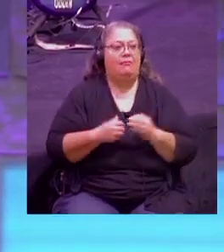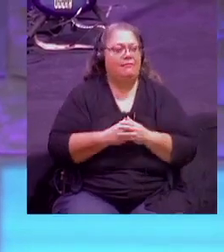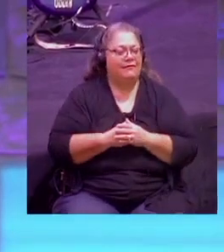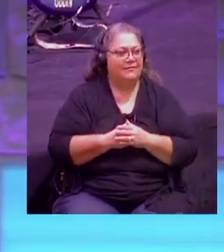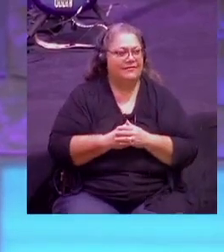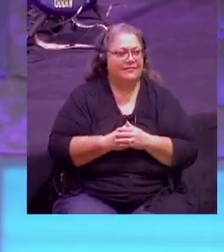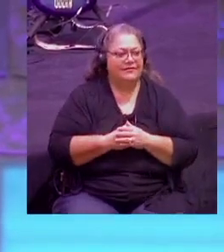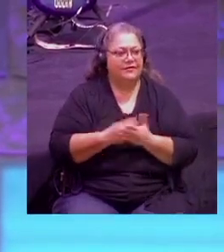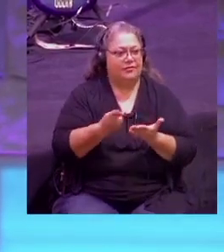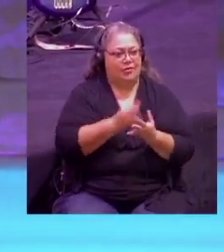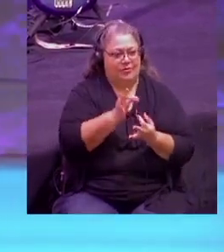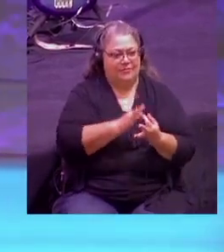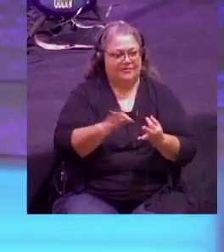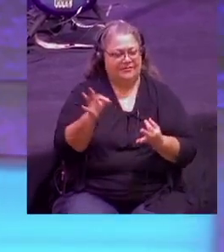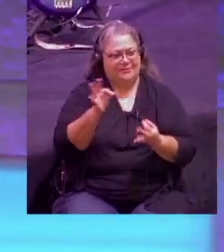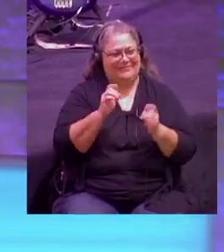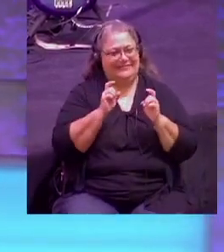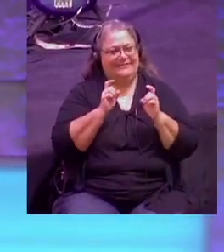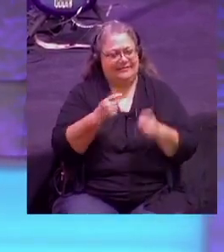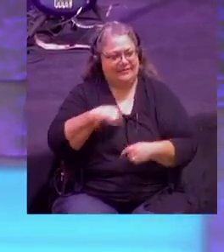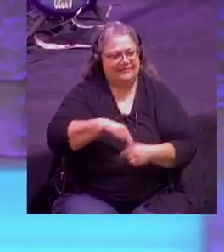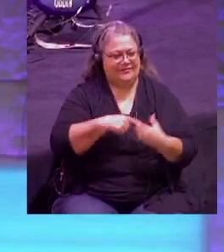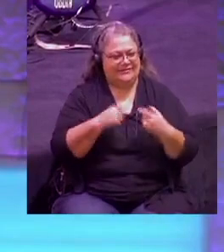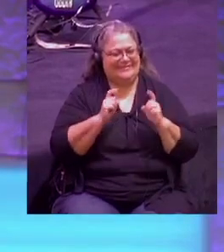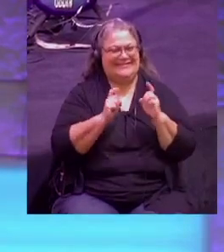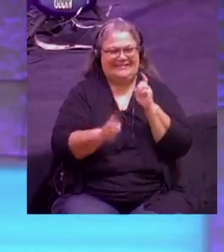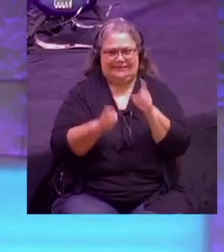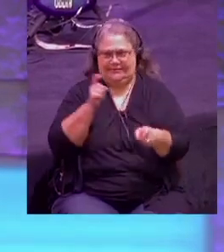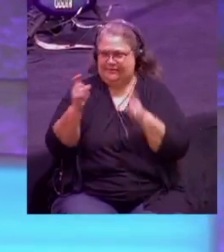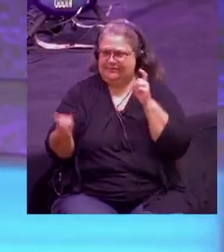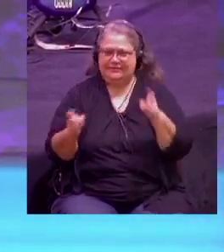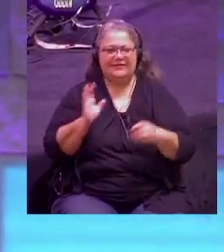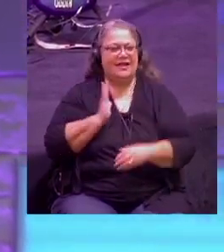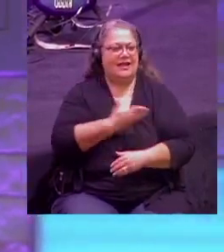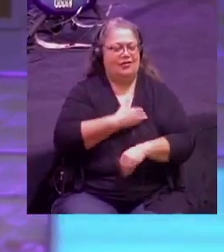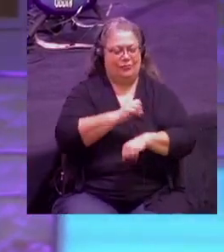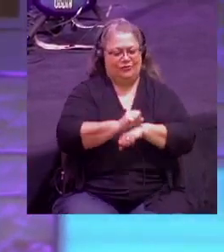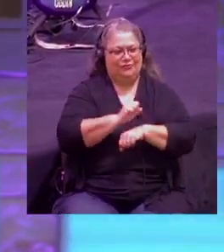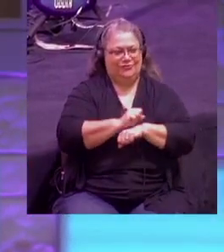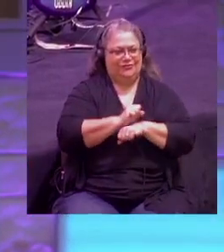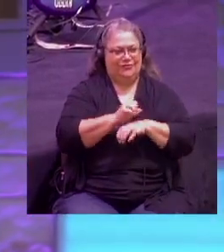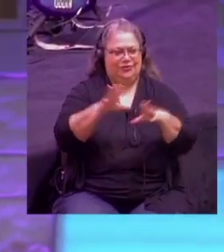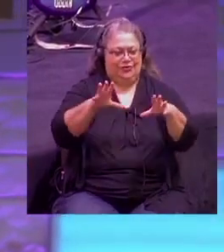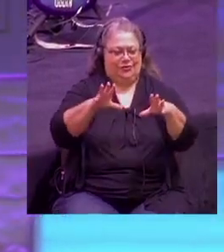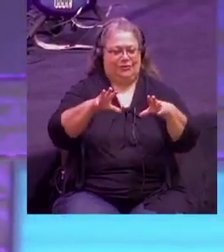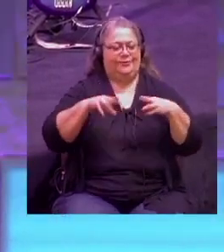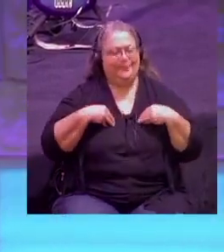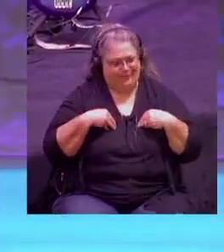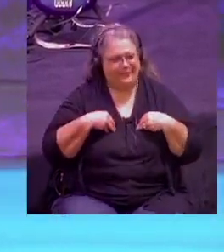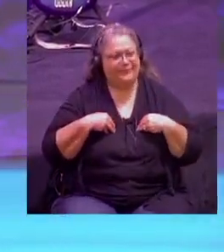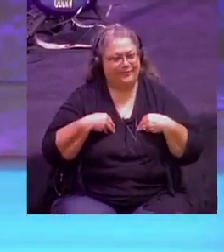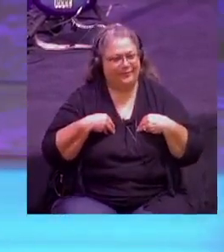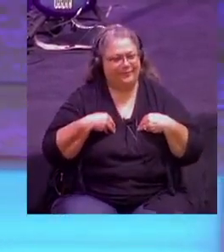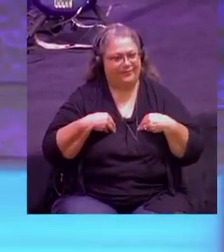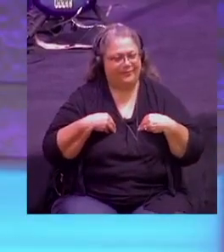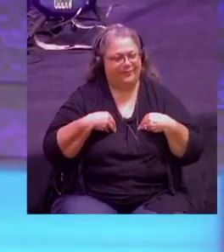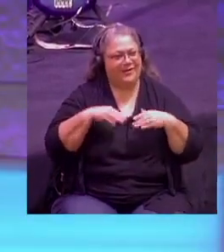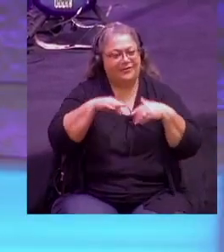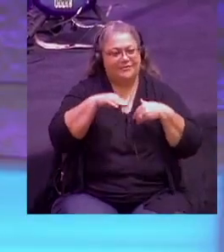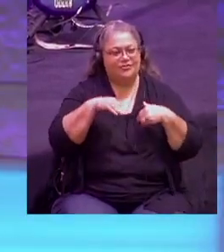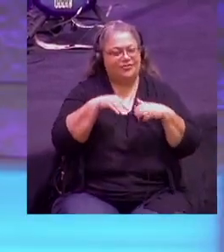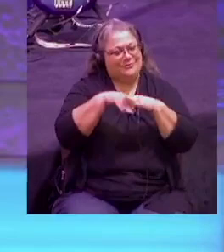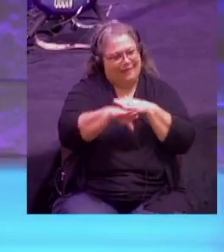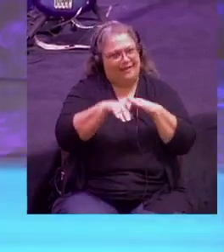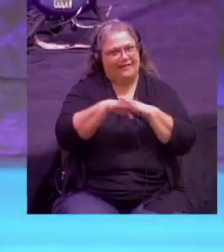The Holy Spirit has given us gifts. It is our job to receive, to gain access to those